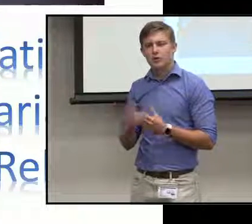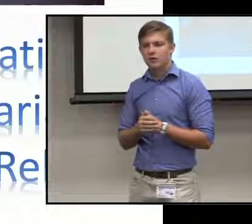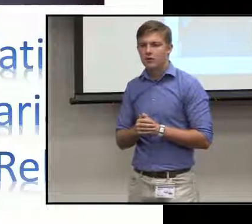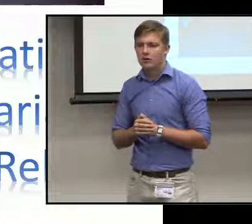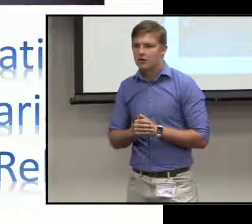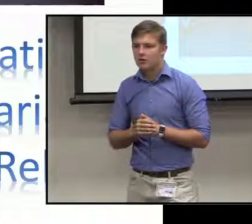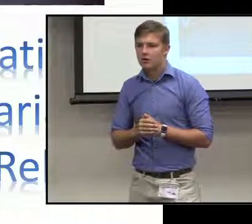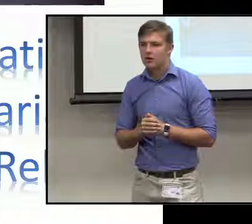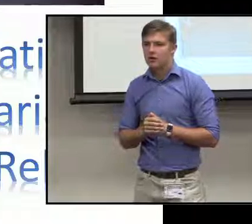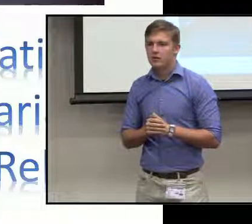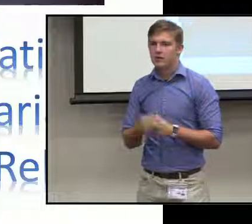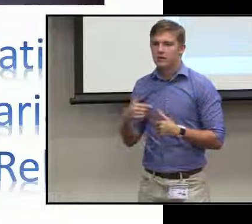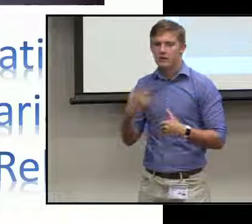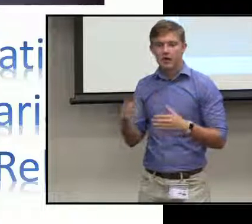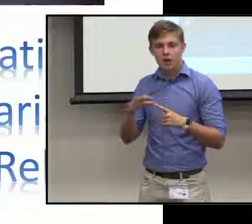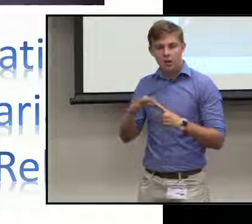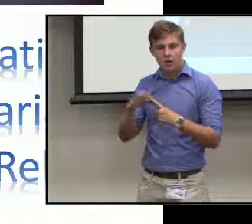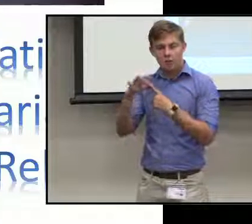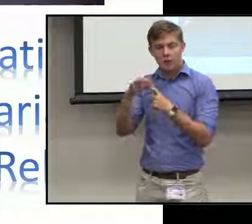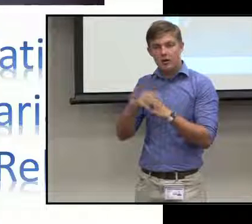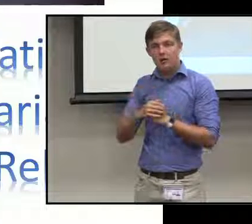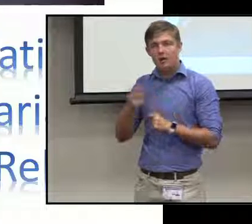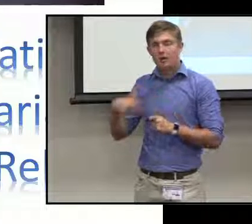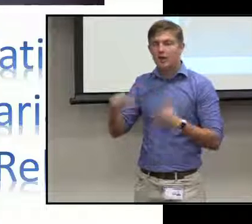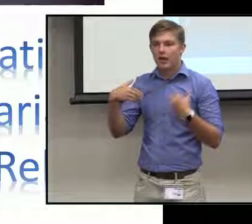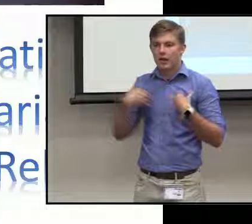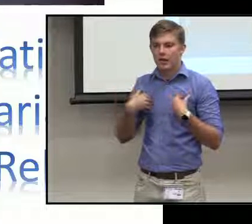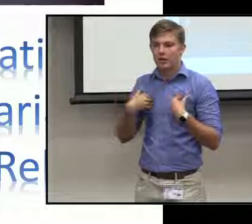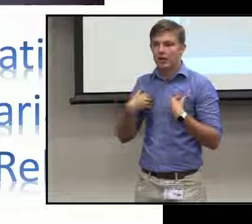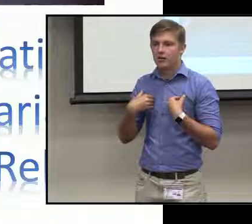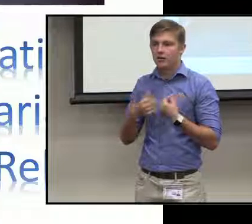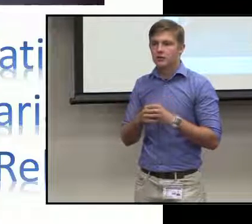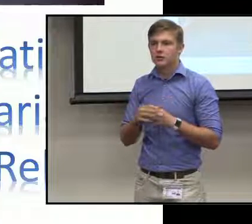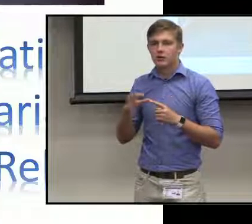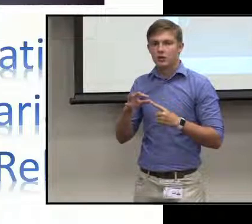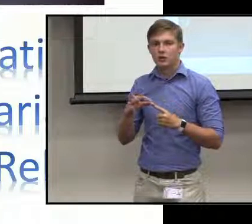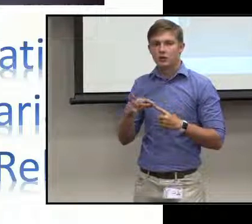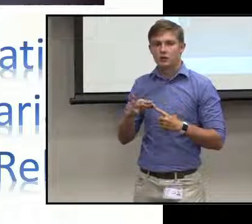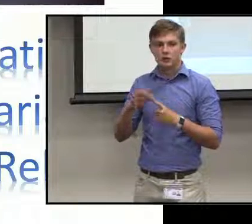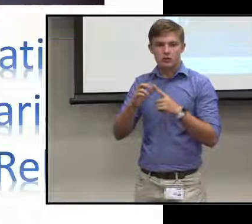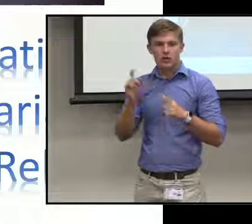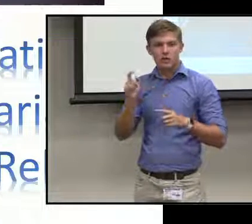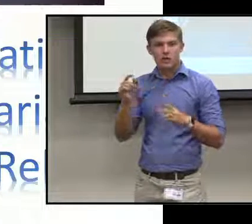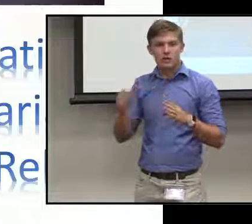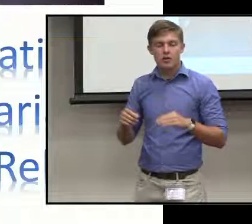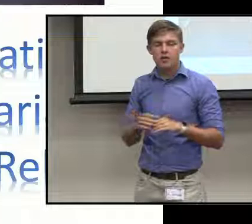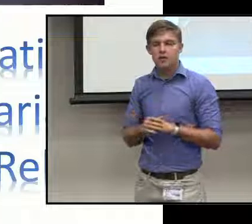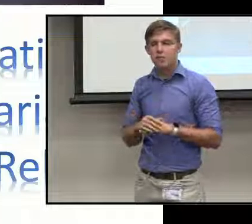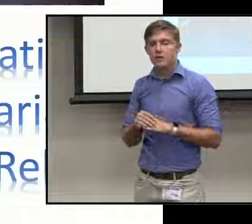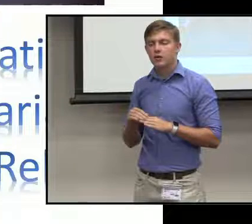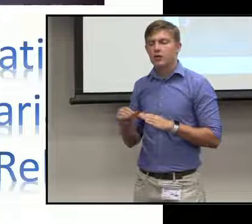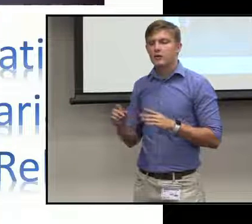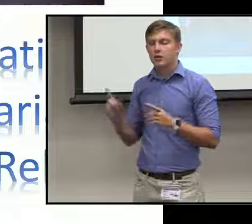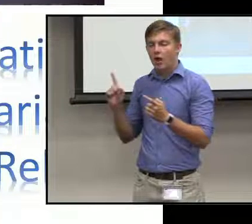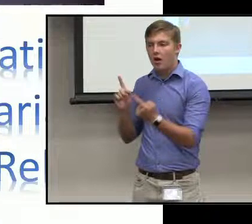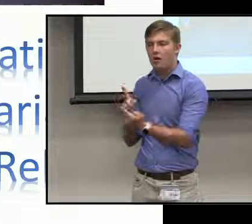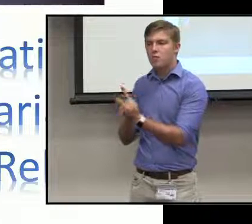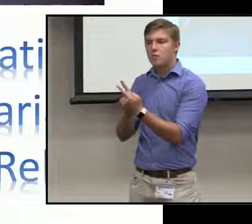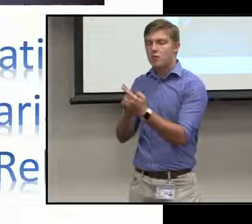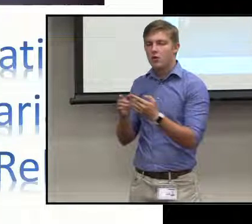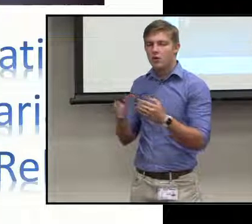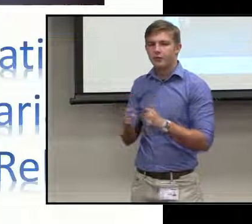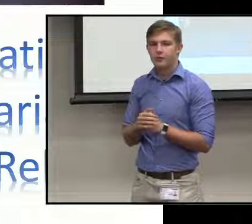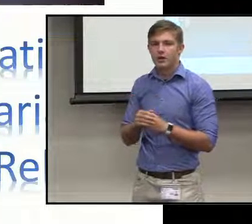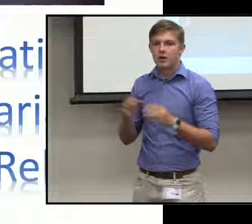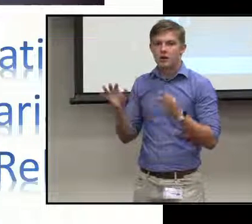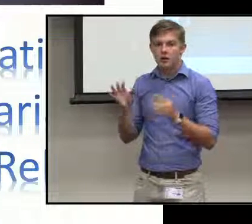descriptions that they are unique and that they have uniquenesses that need to be approached in a certain way. So who must